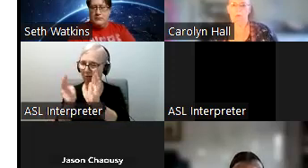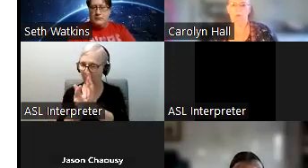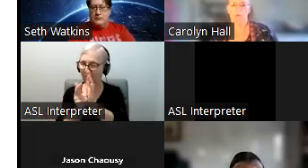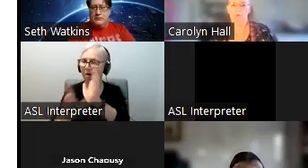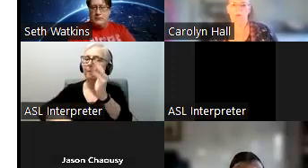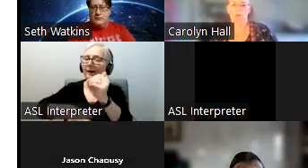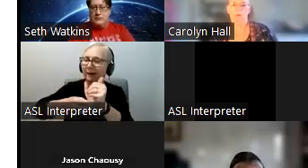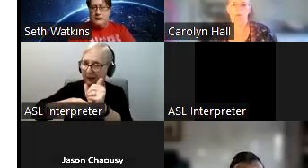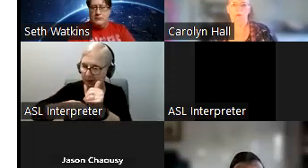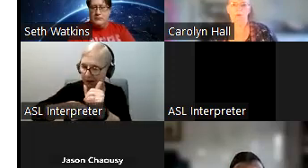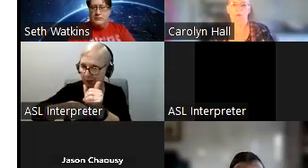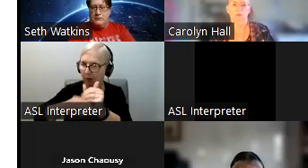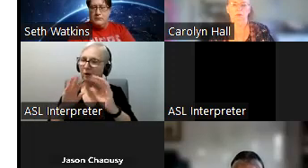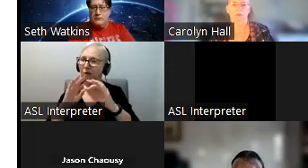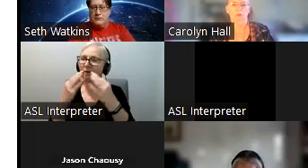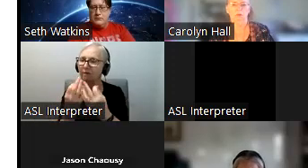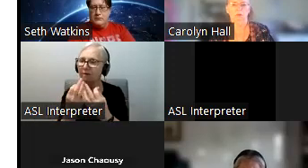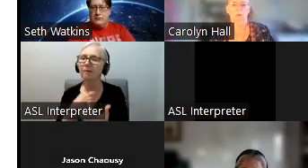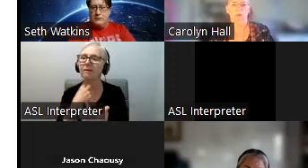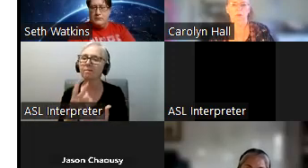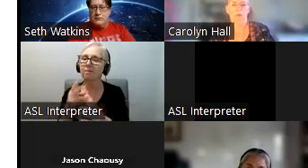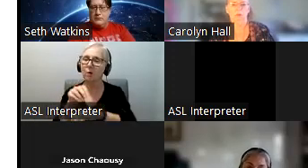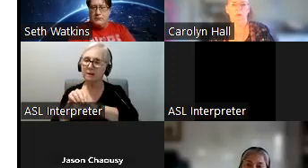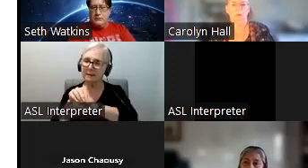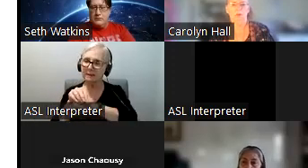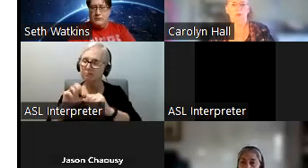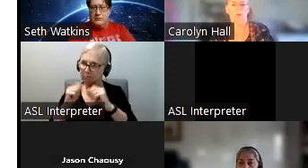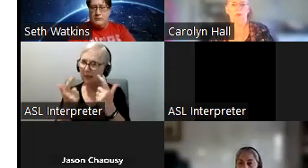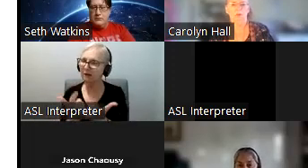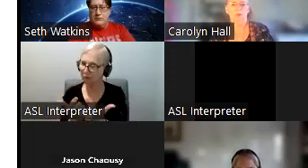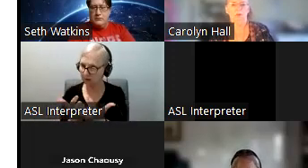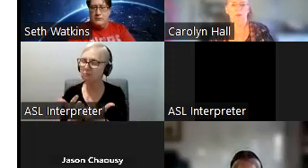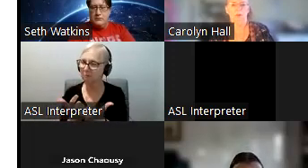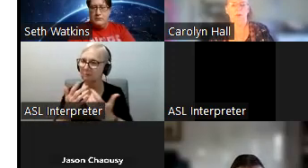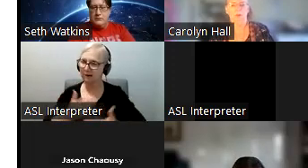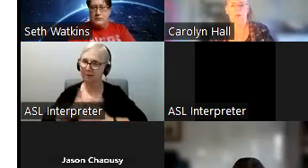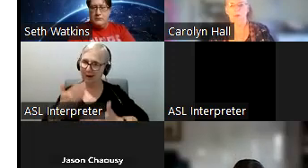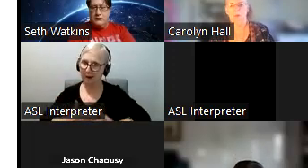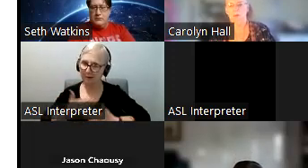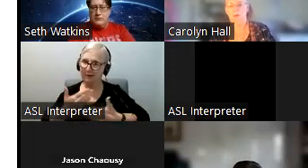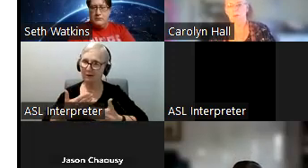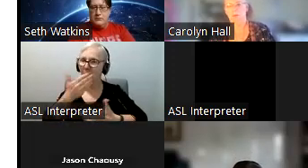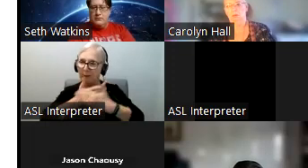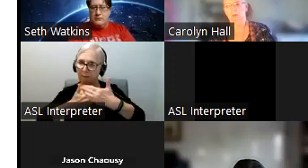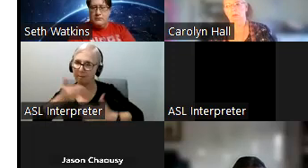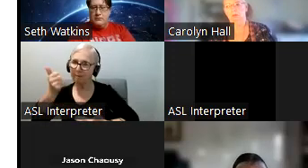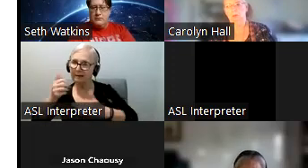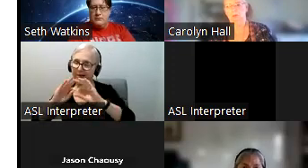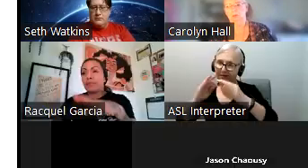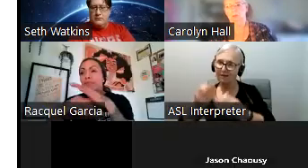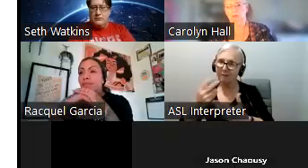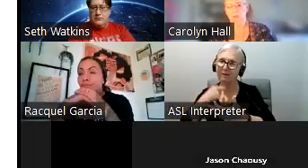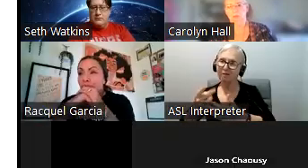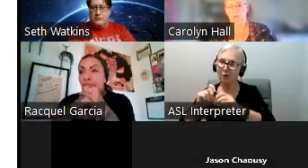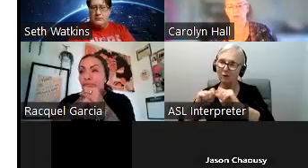addition, we want to do a Family Voice Council, and I'm so grateful that people from, one of the best Family Voice Councils in